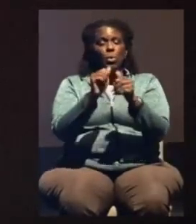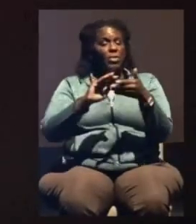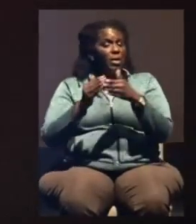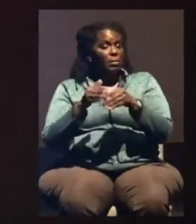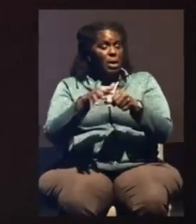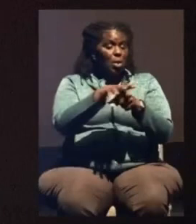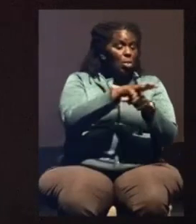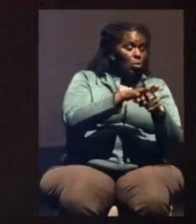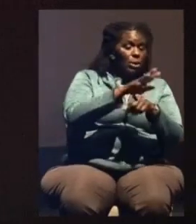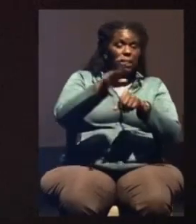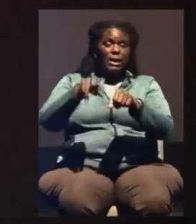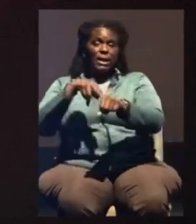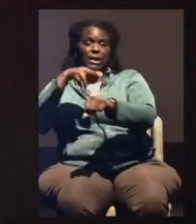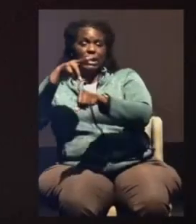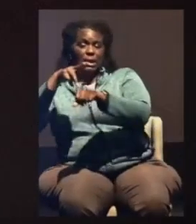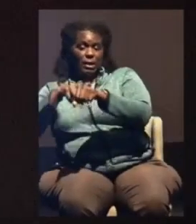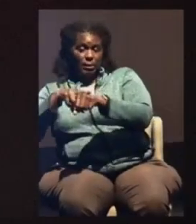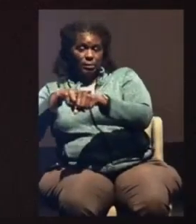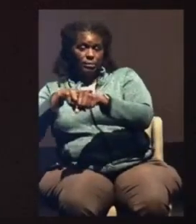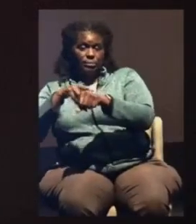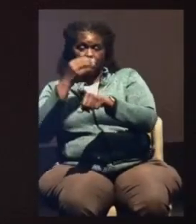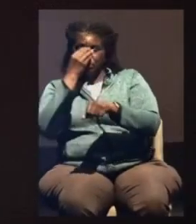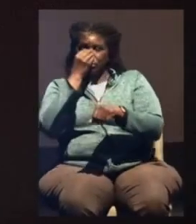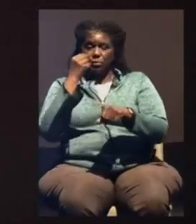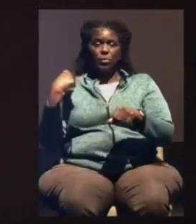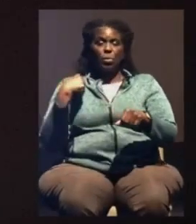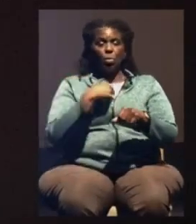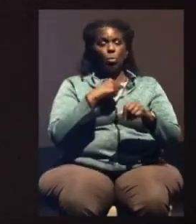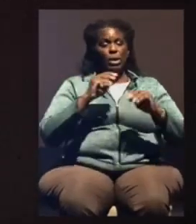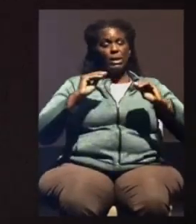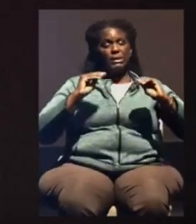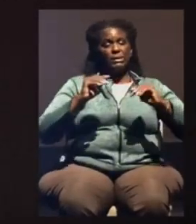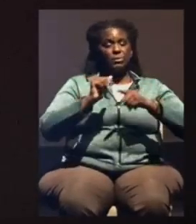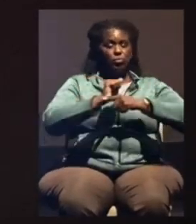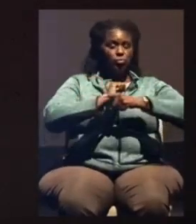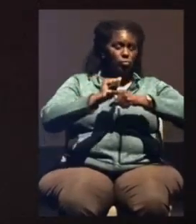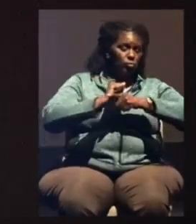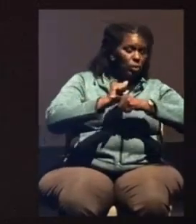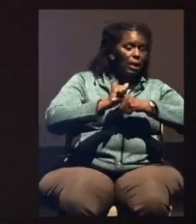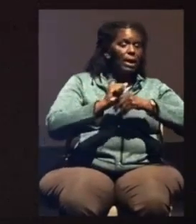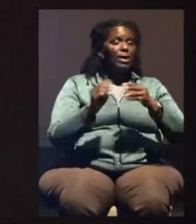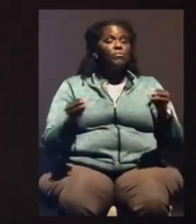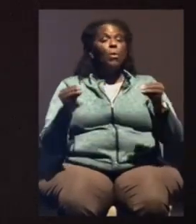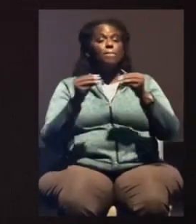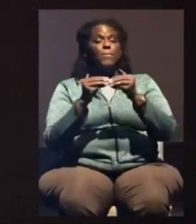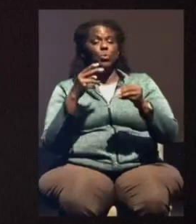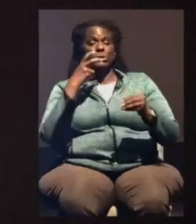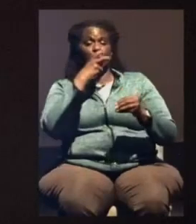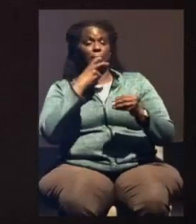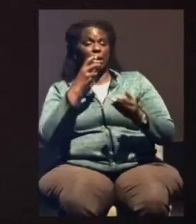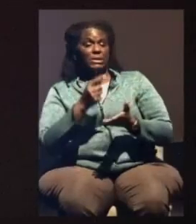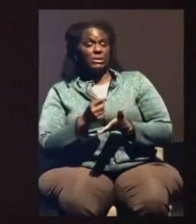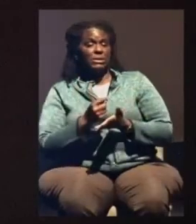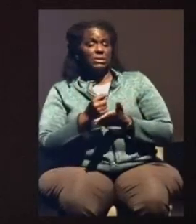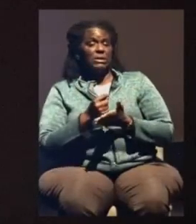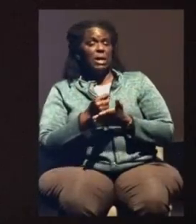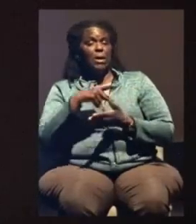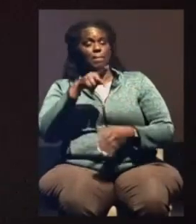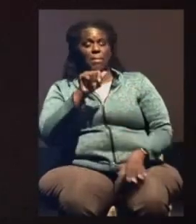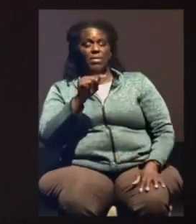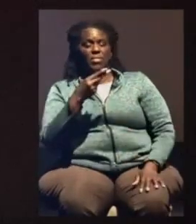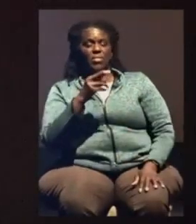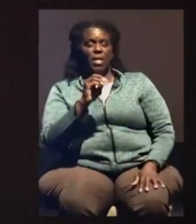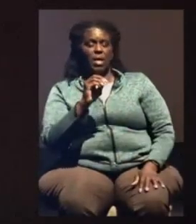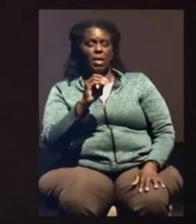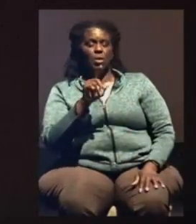locally and nationally as we train for more speech pathologists so that more